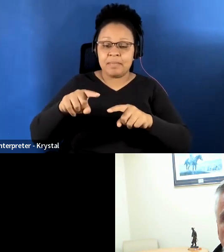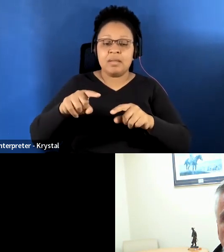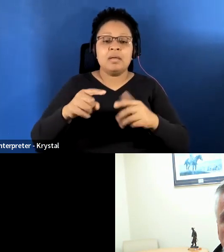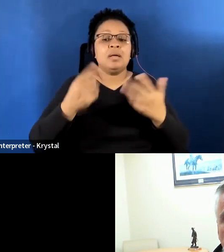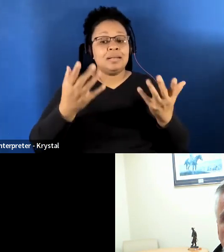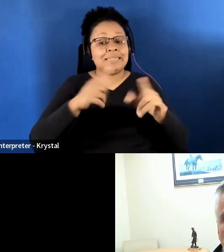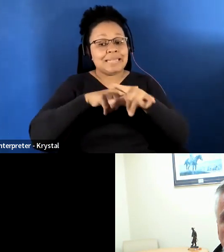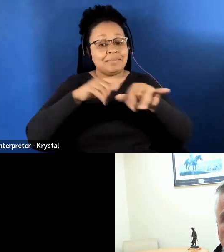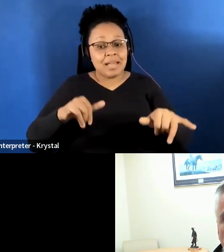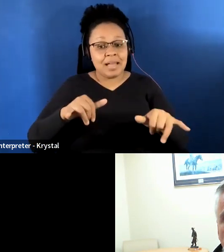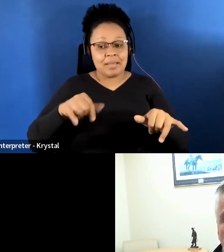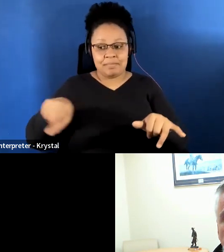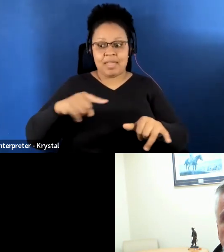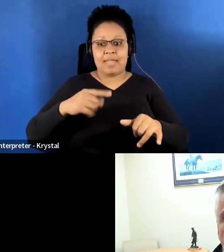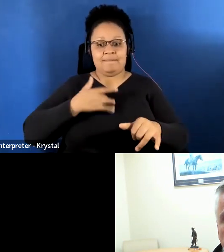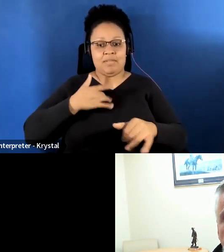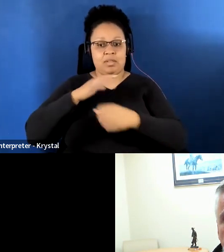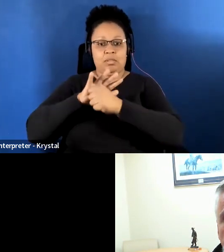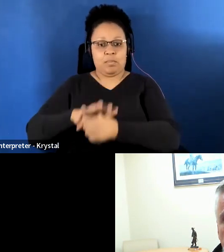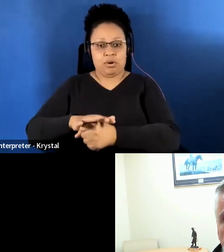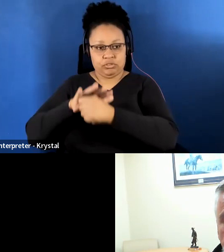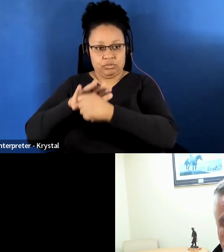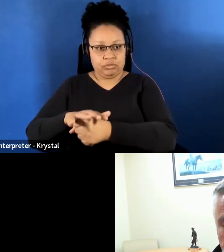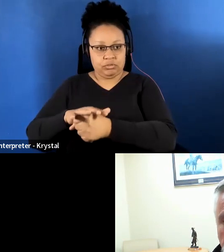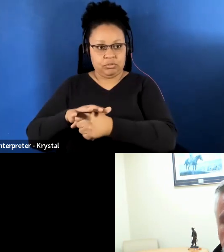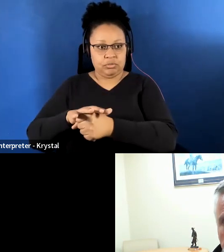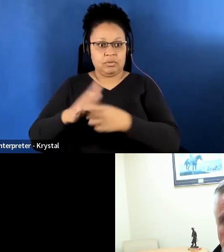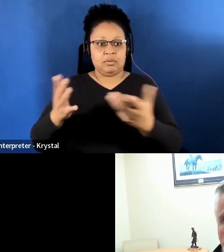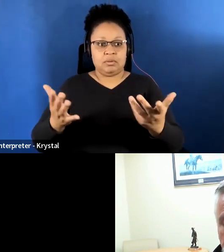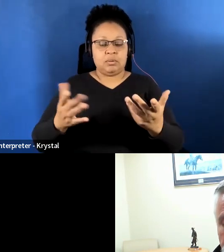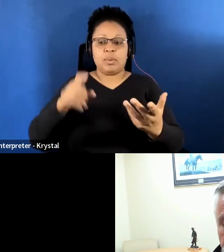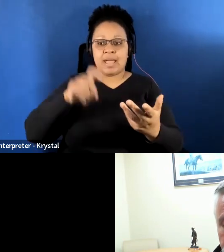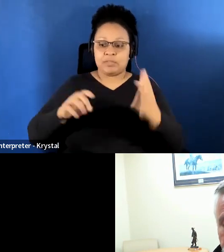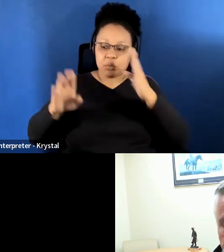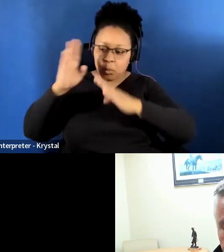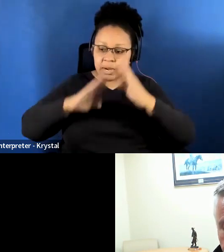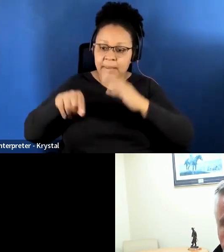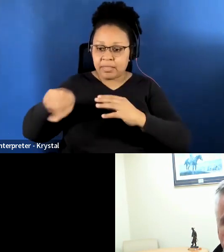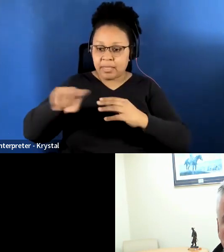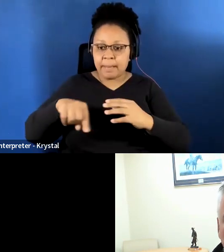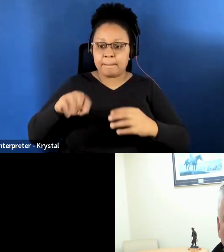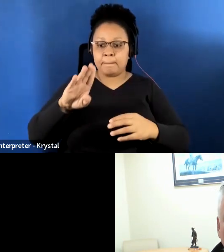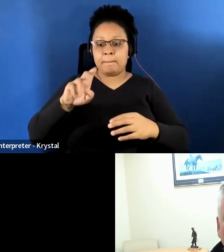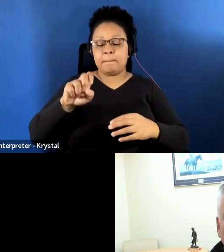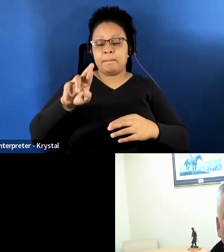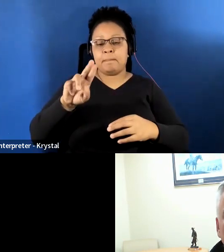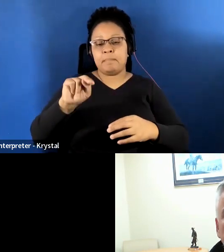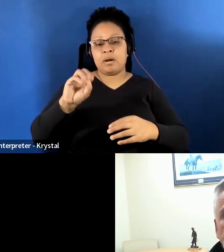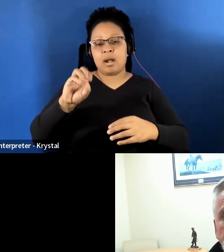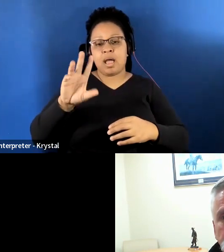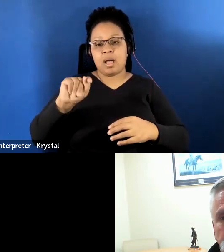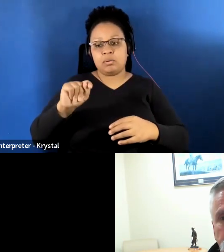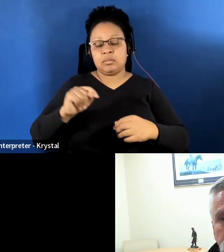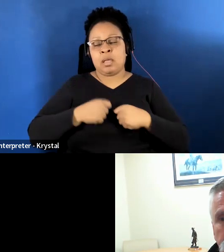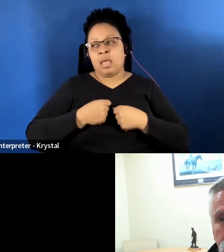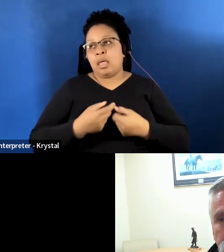recognized, they're feeling it, right? Like we have to worry about burnout, and how do we